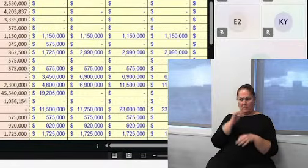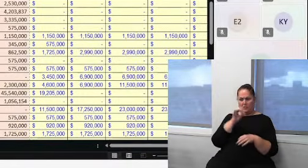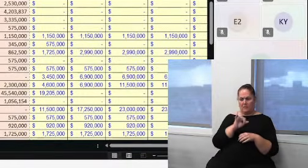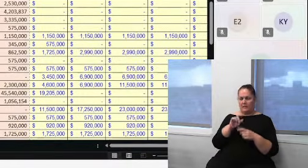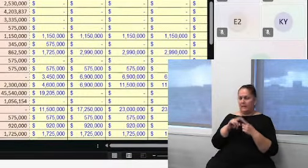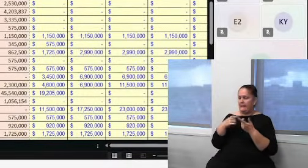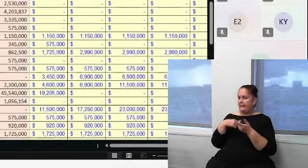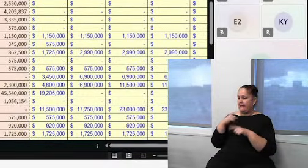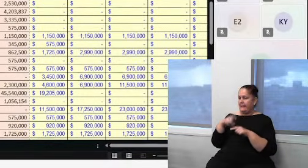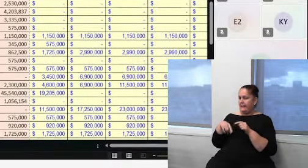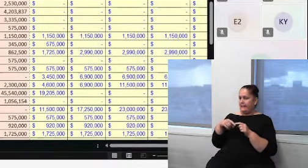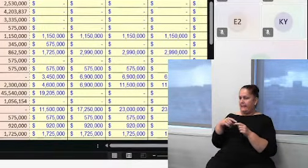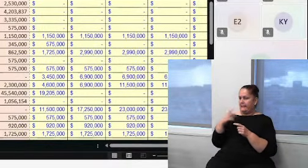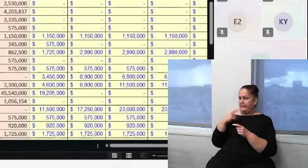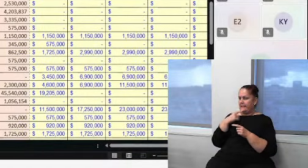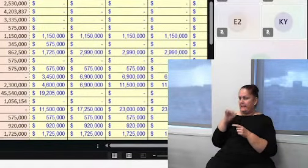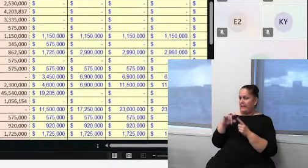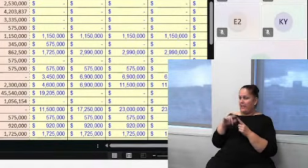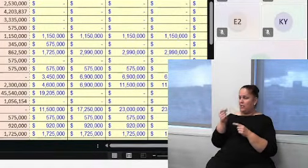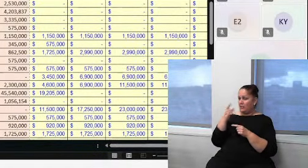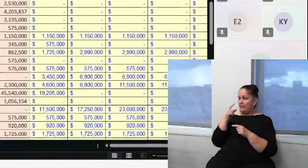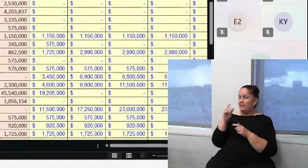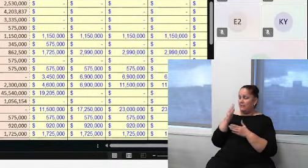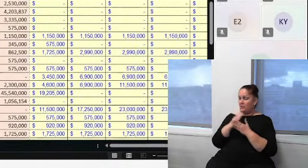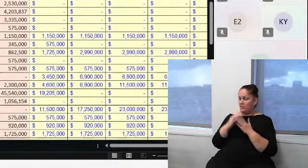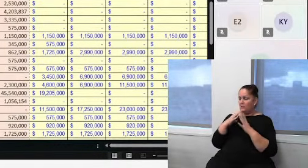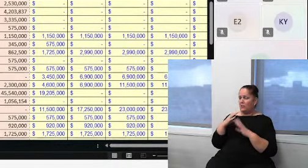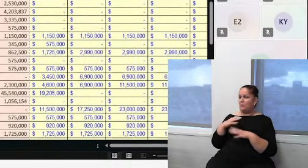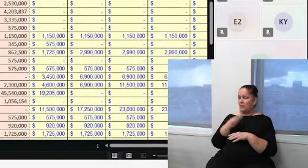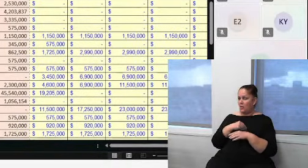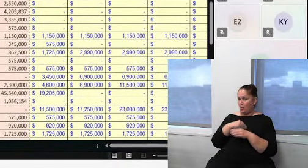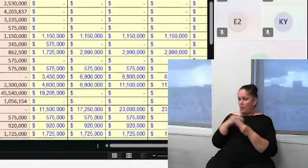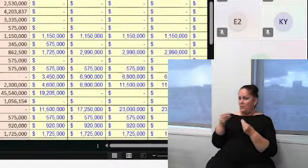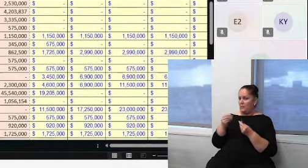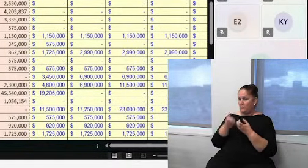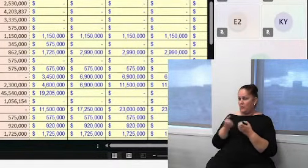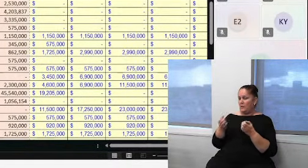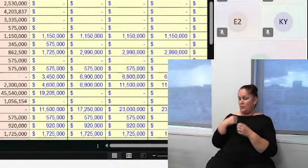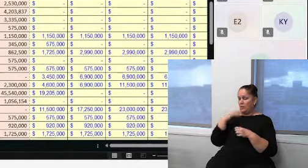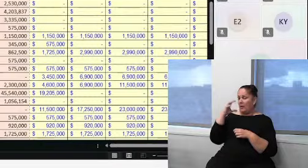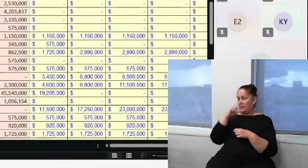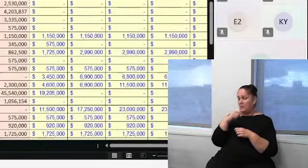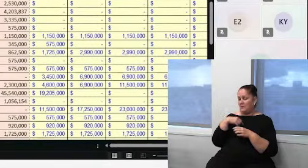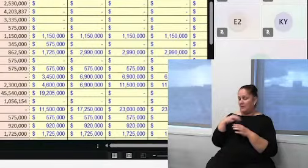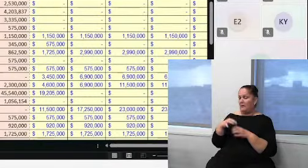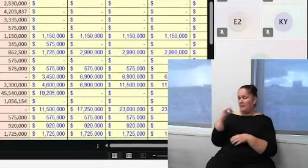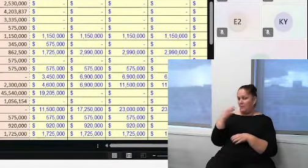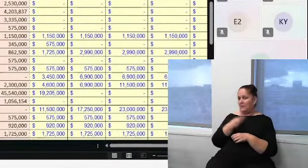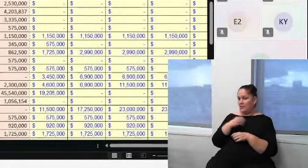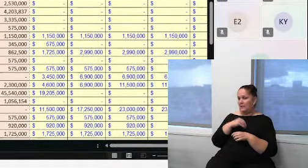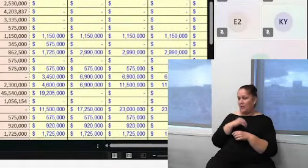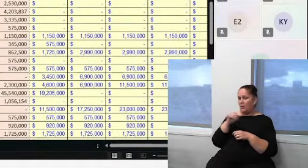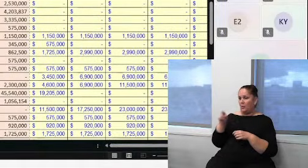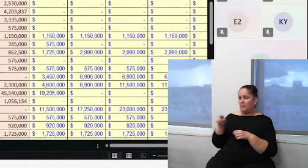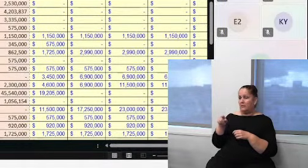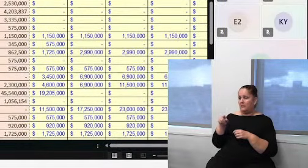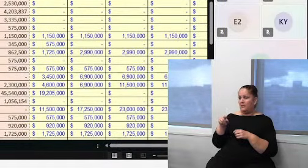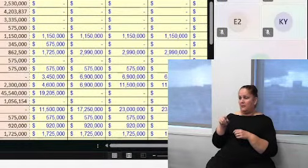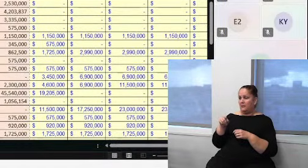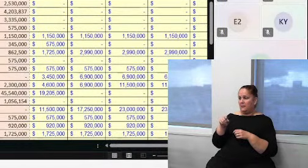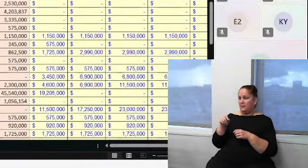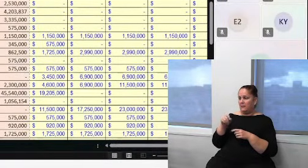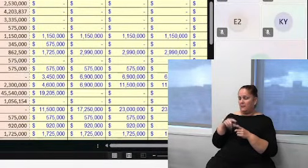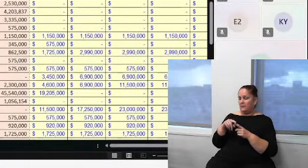owners of poles also? I cannot attest to that. In my understanding, they are customer-owned premises equipment, so I'm assuming that they have poles that are owned, a part